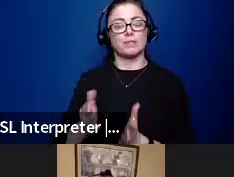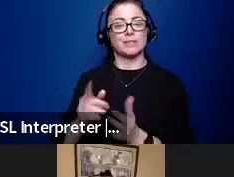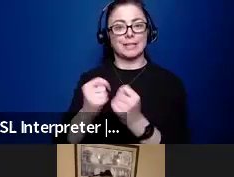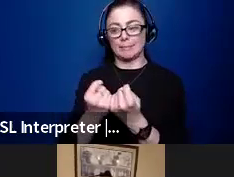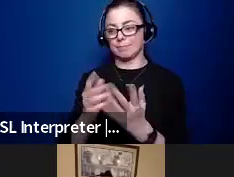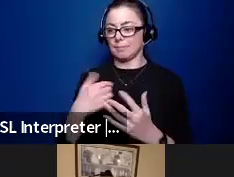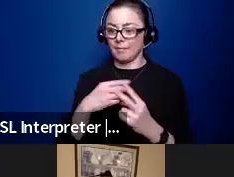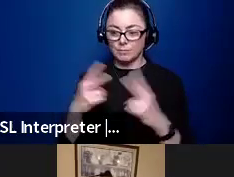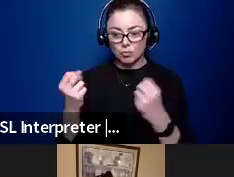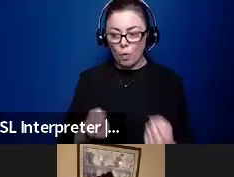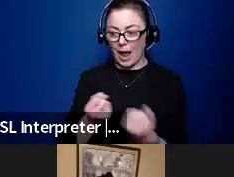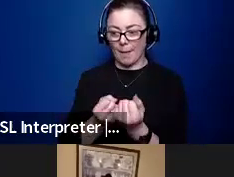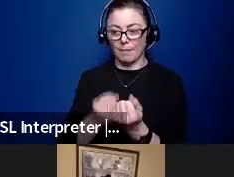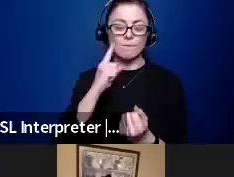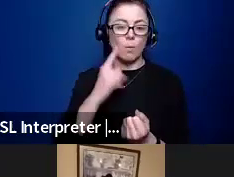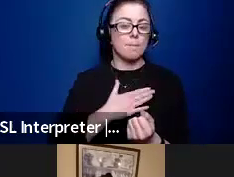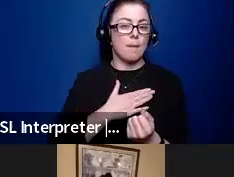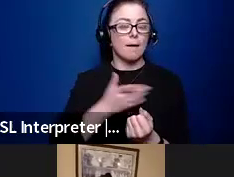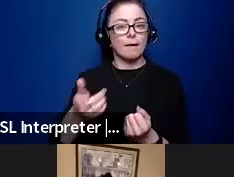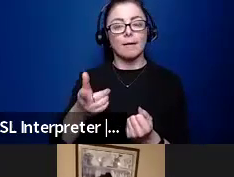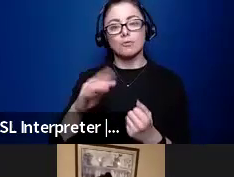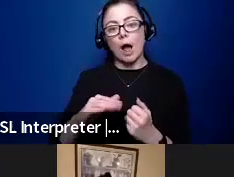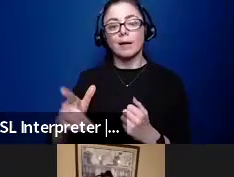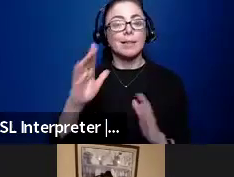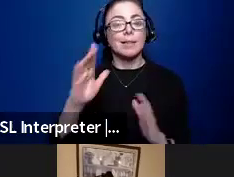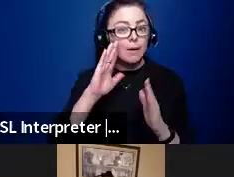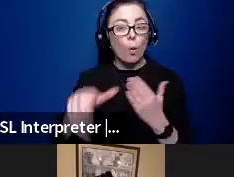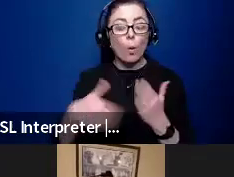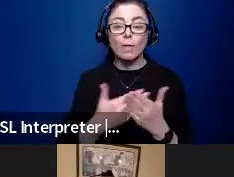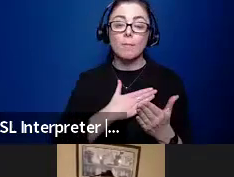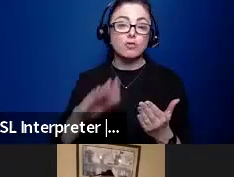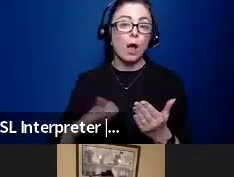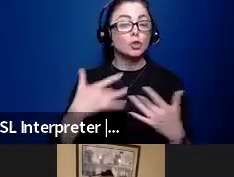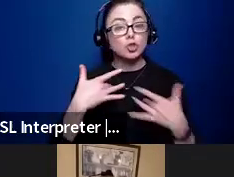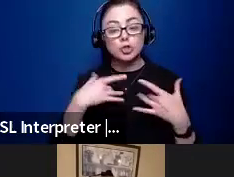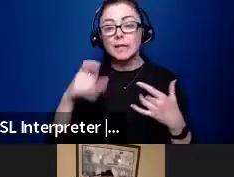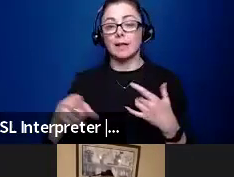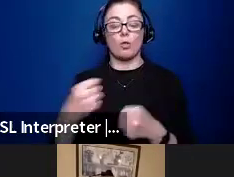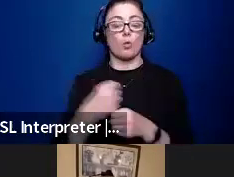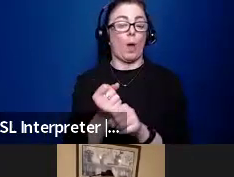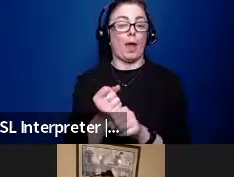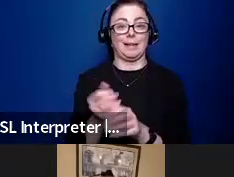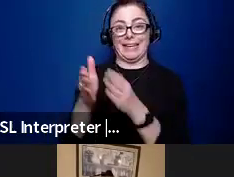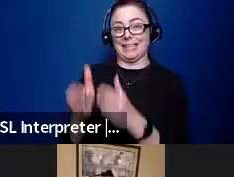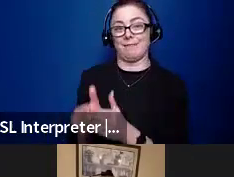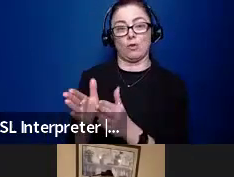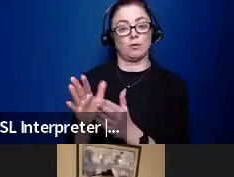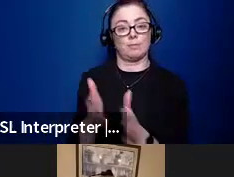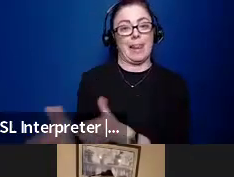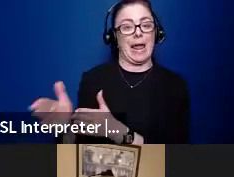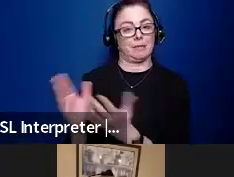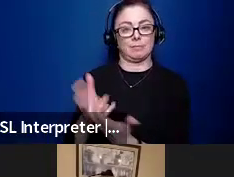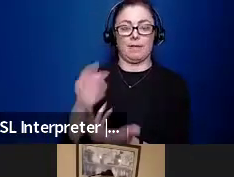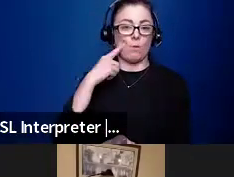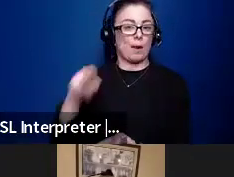children, and they've listened to all my child's concerns and needs and have created an individualized plan that was incredibly successful for